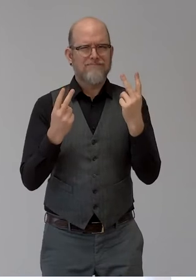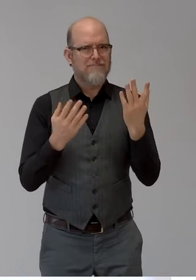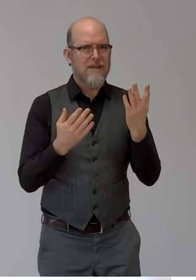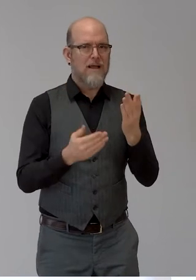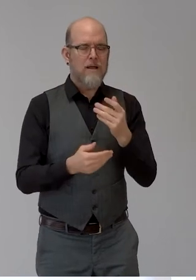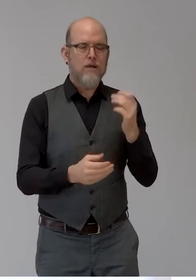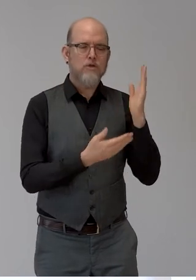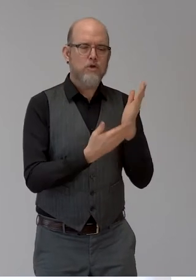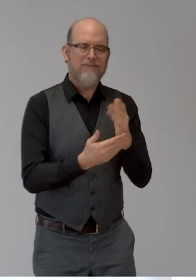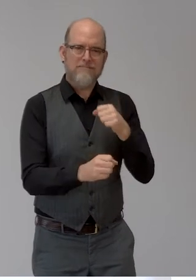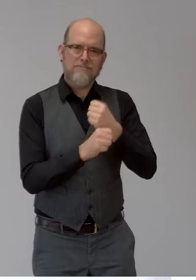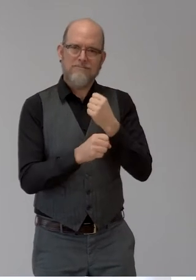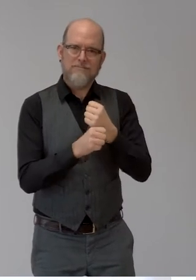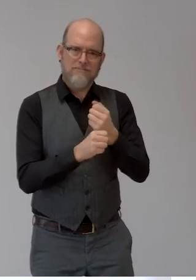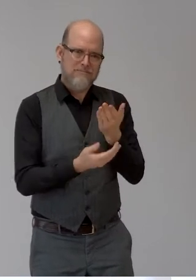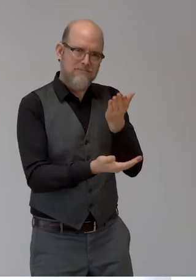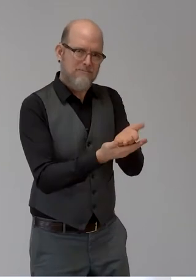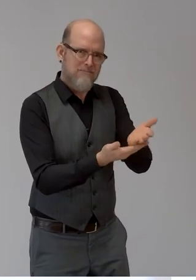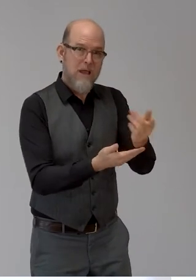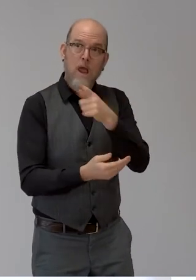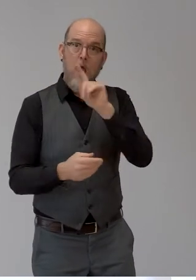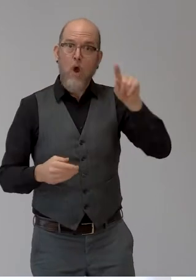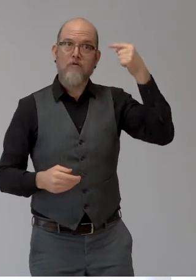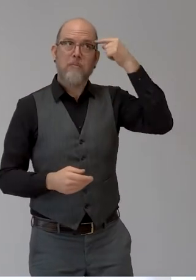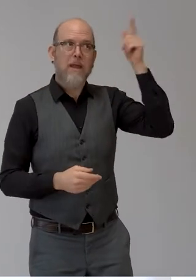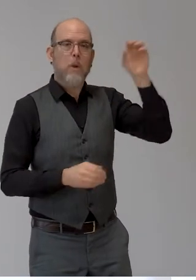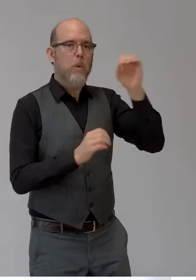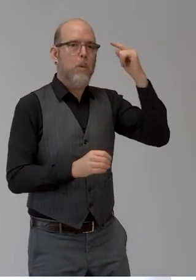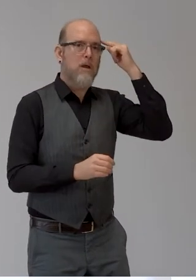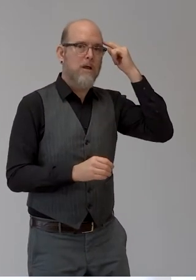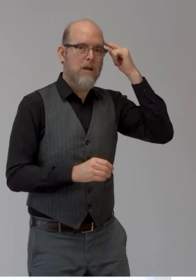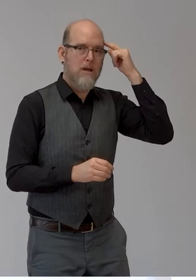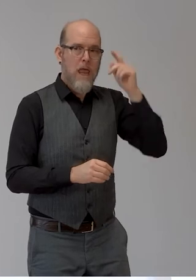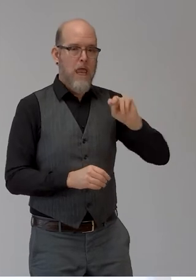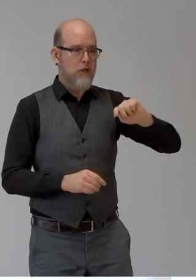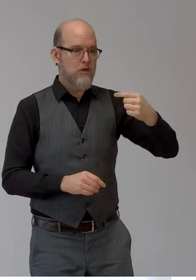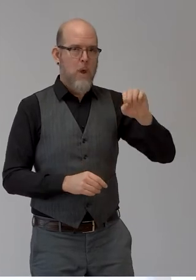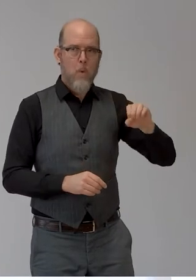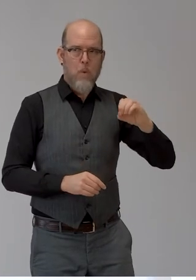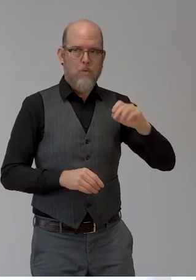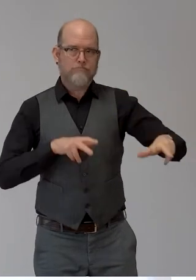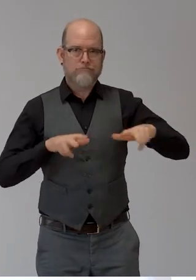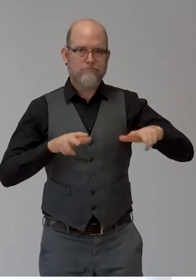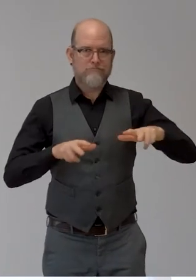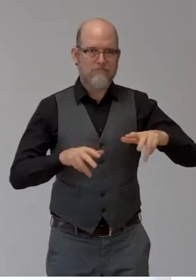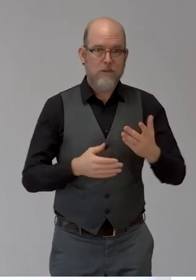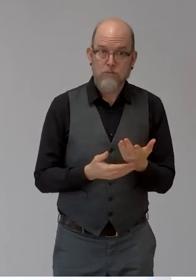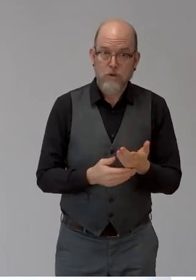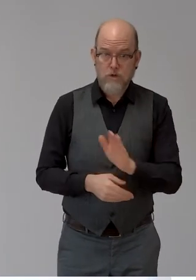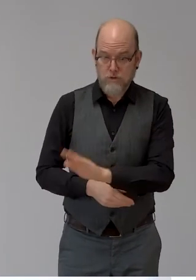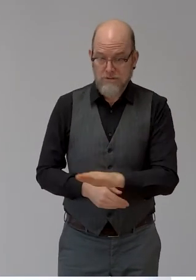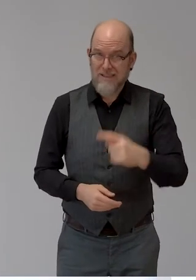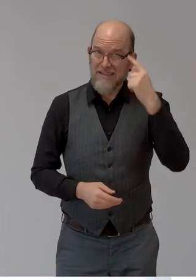so the NGO sector does, the therapeutic services for children and youth with intellectual disability in